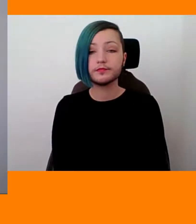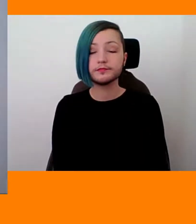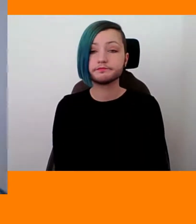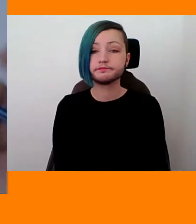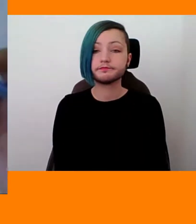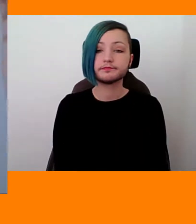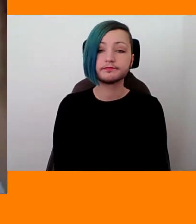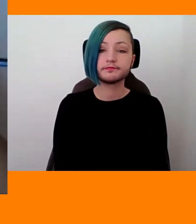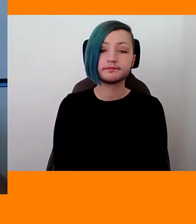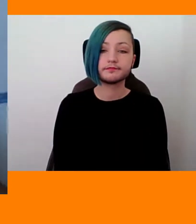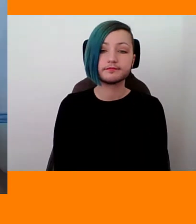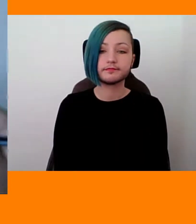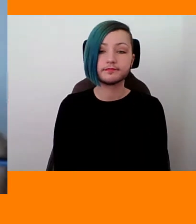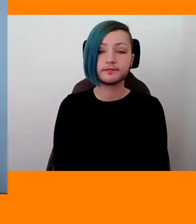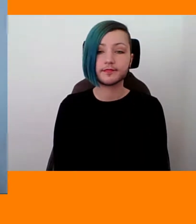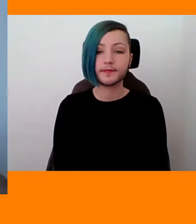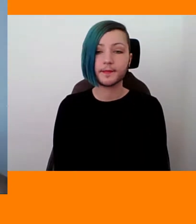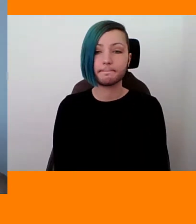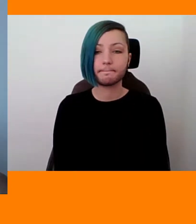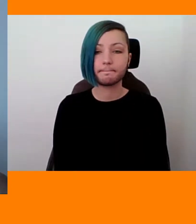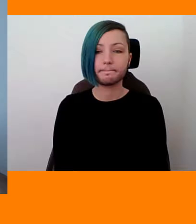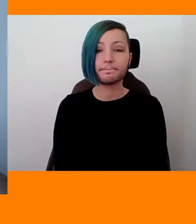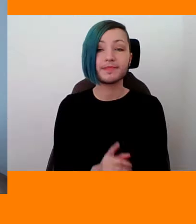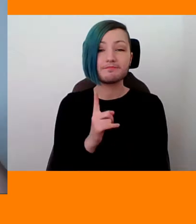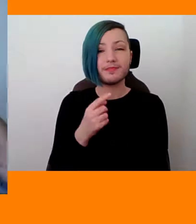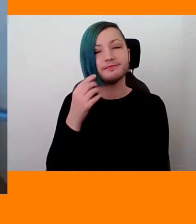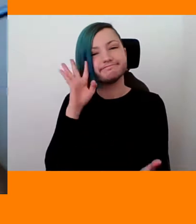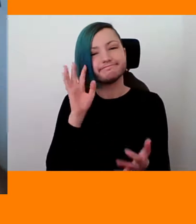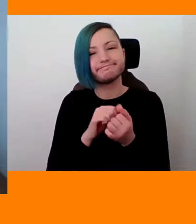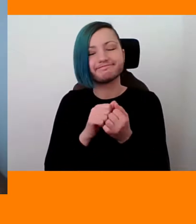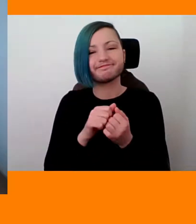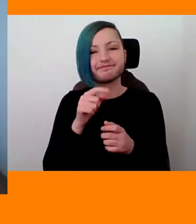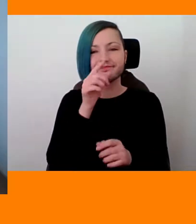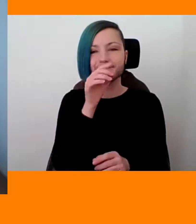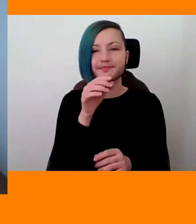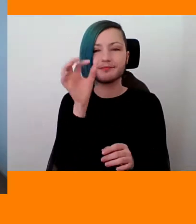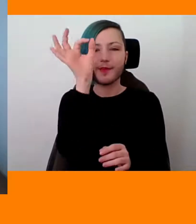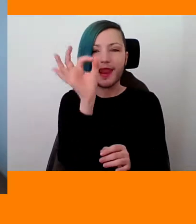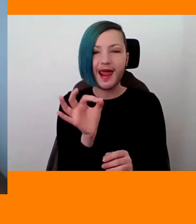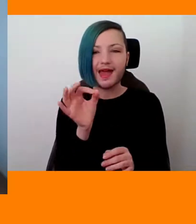except again, the strands are going to be wavy.